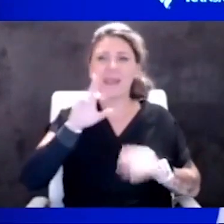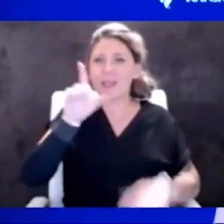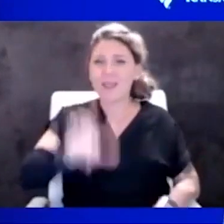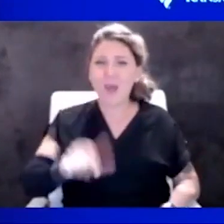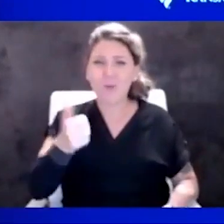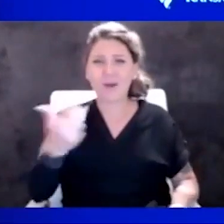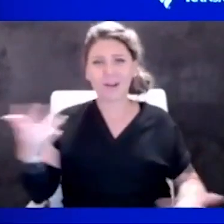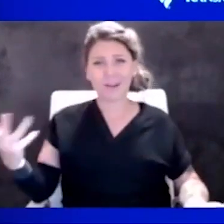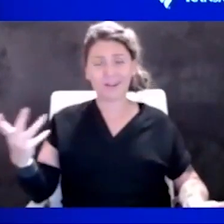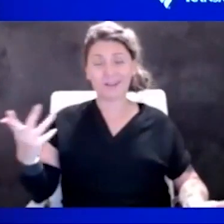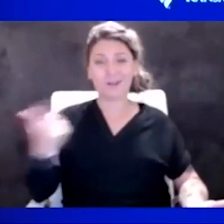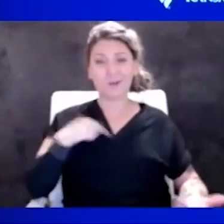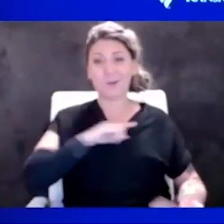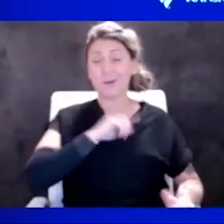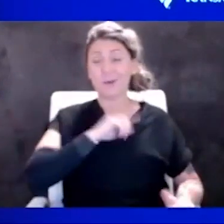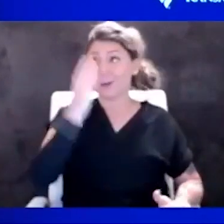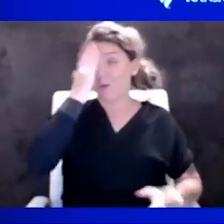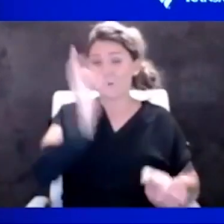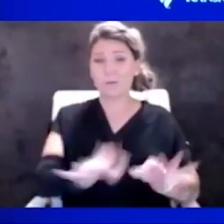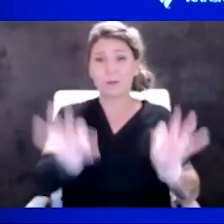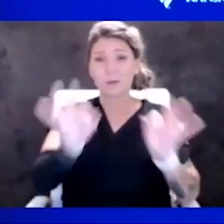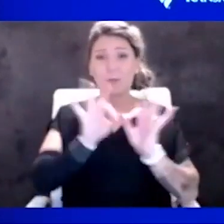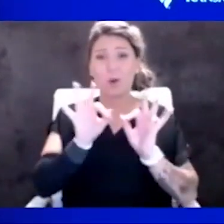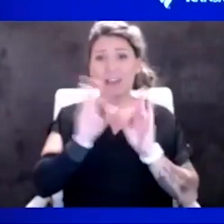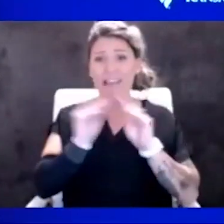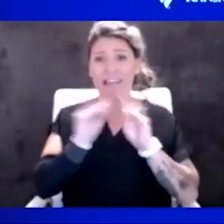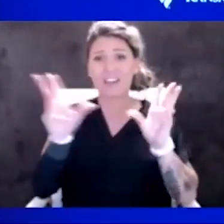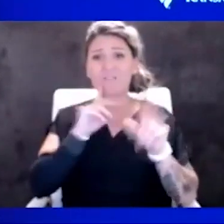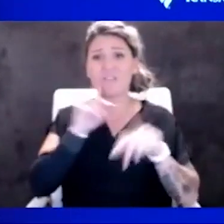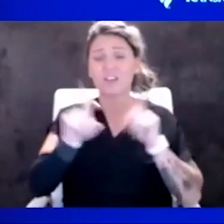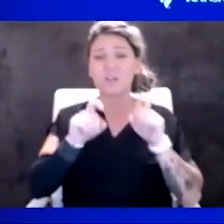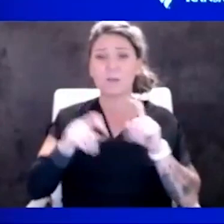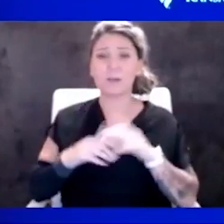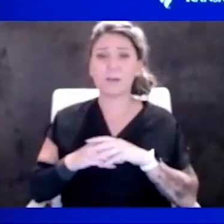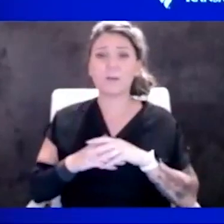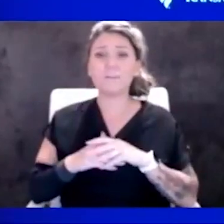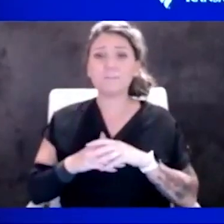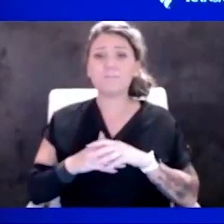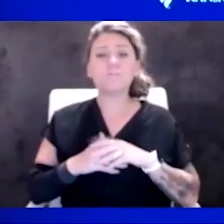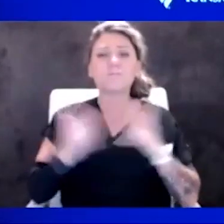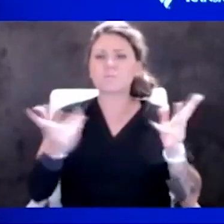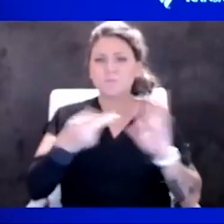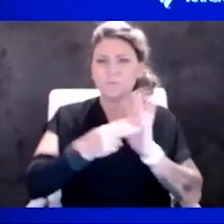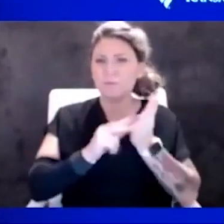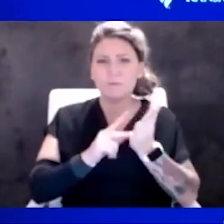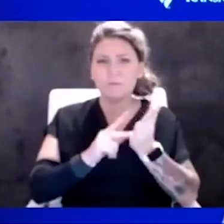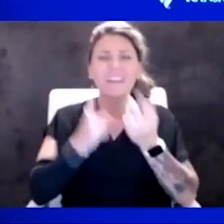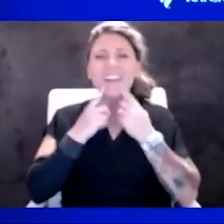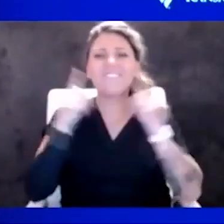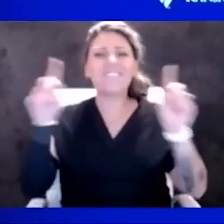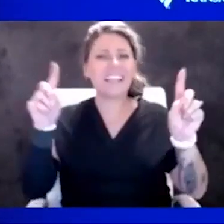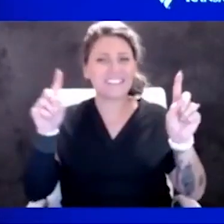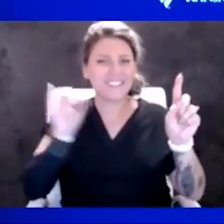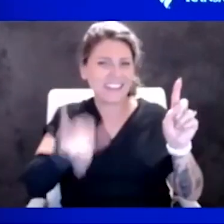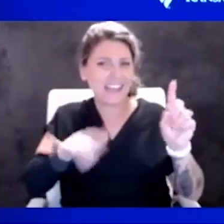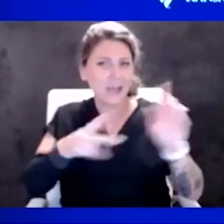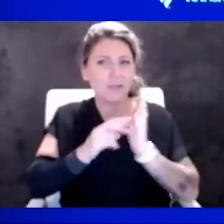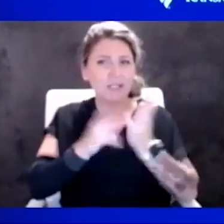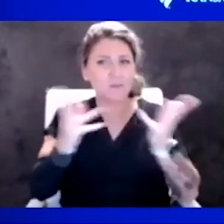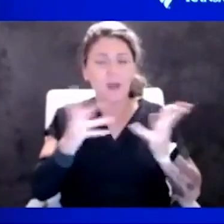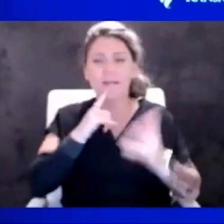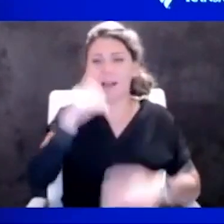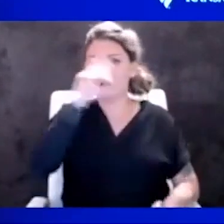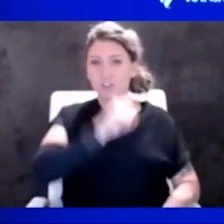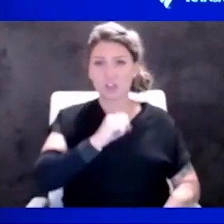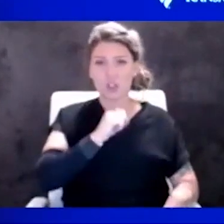important. And then kind of trying to clarify this question as to what do you mean by effectiveness? I assume here this question that